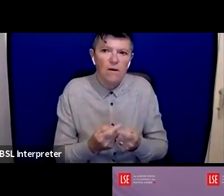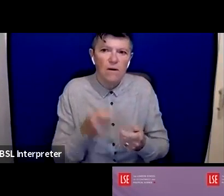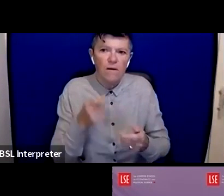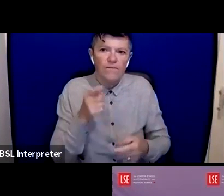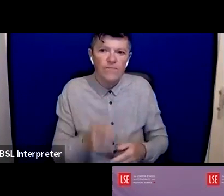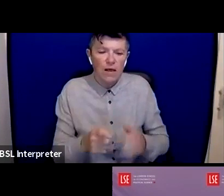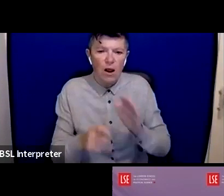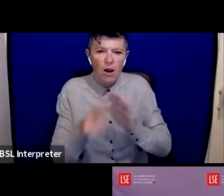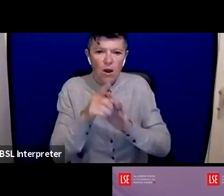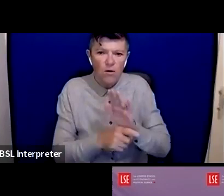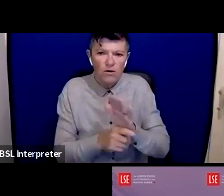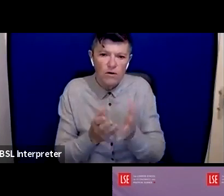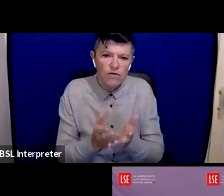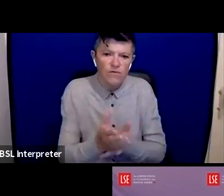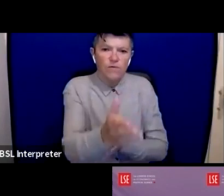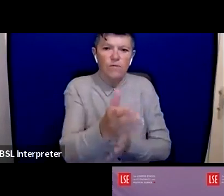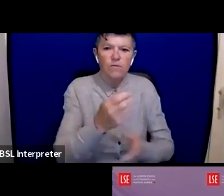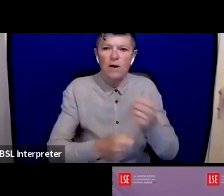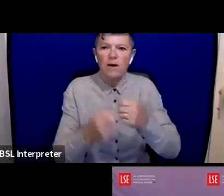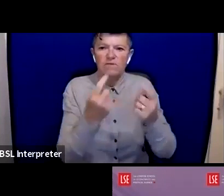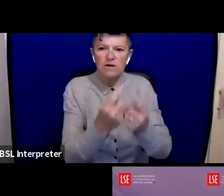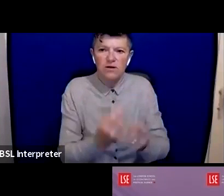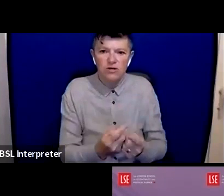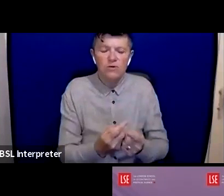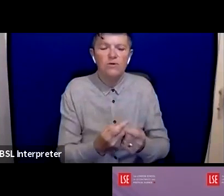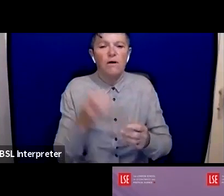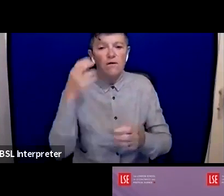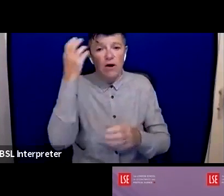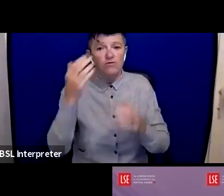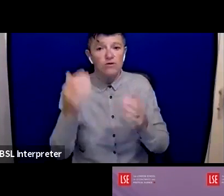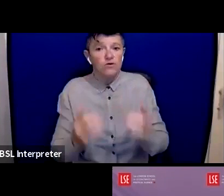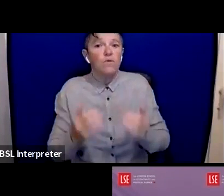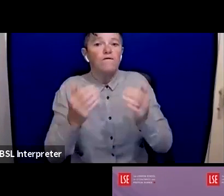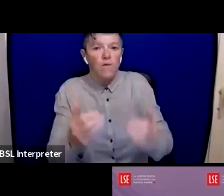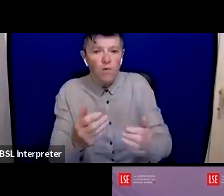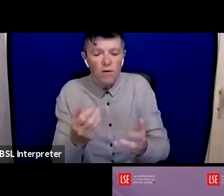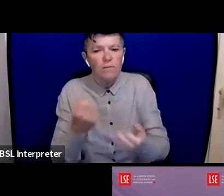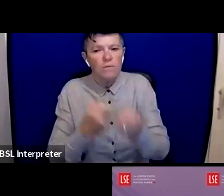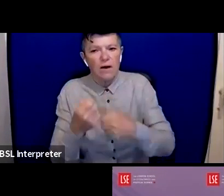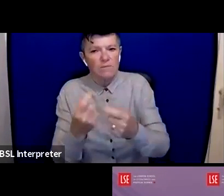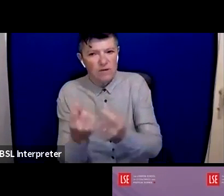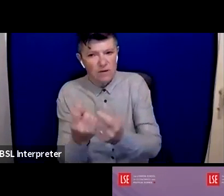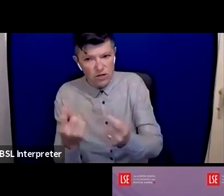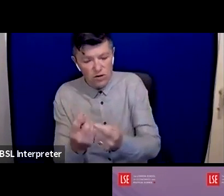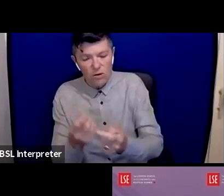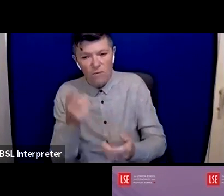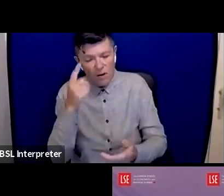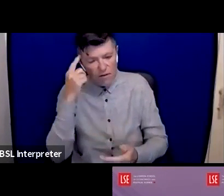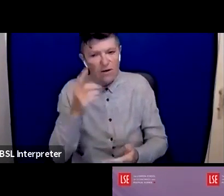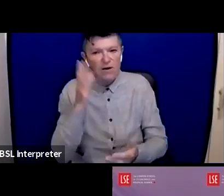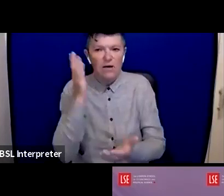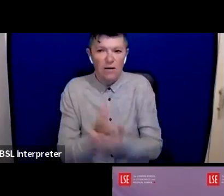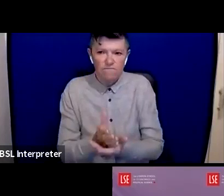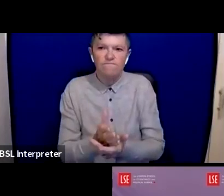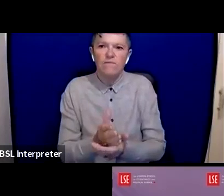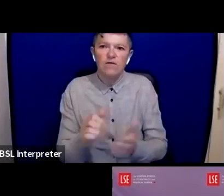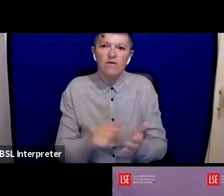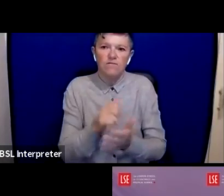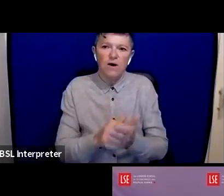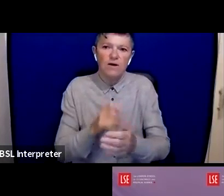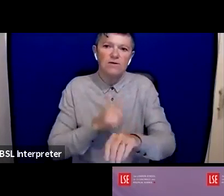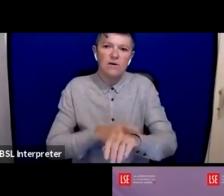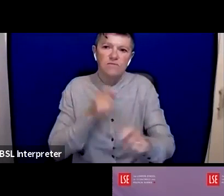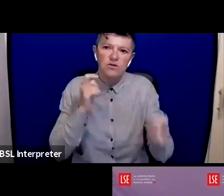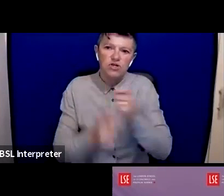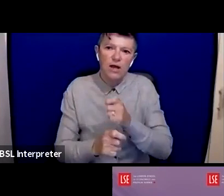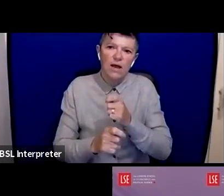and moving countries forwards becomes an issue. But I think it is absolutely the right time to change the basic